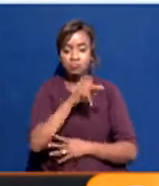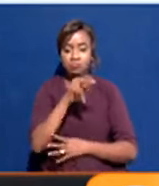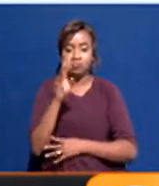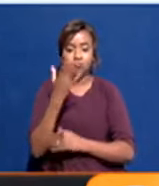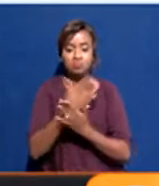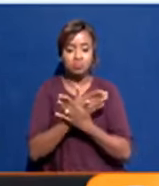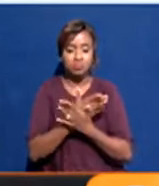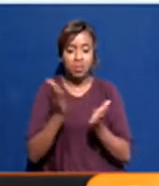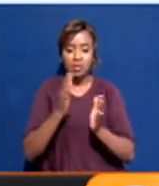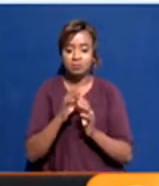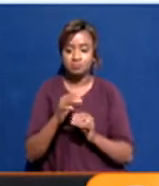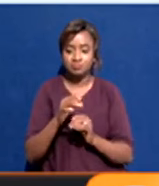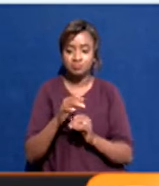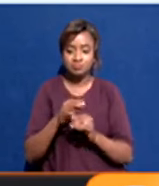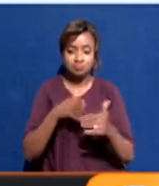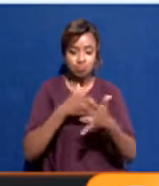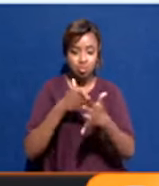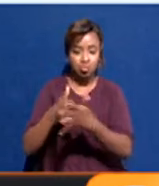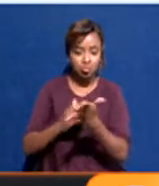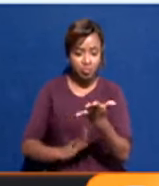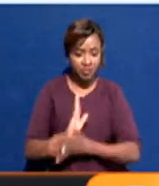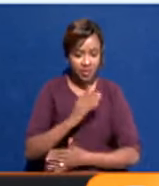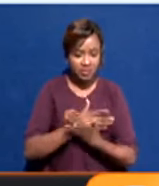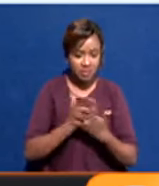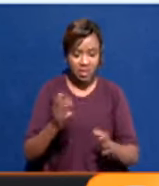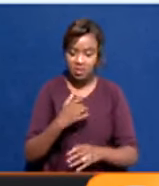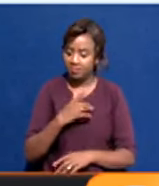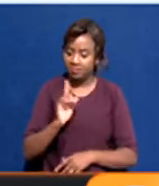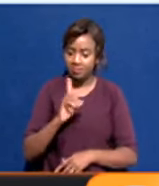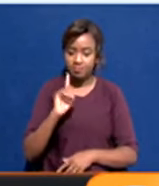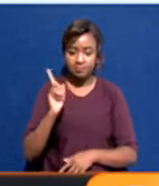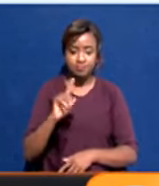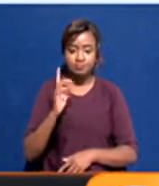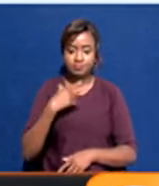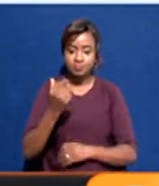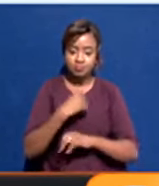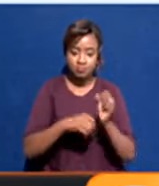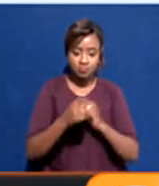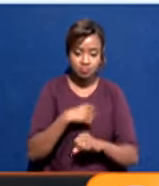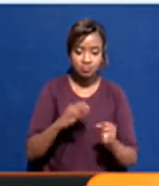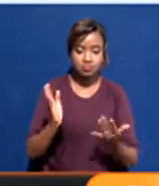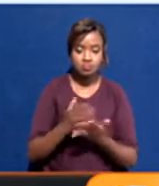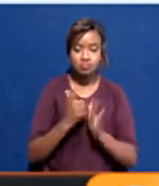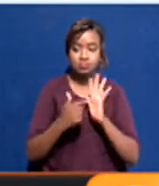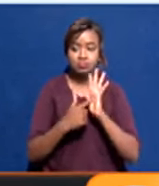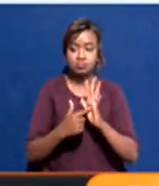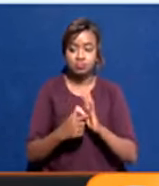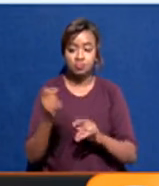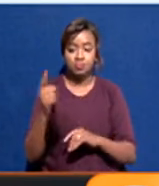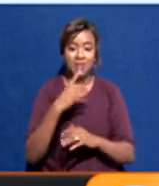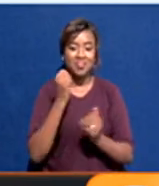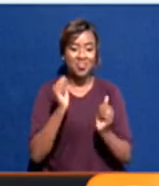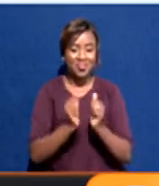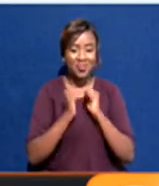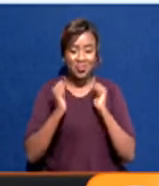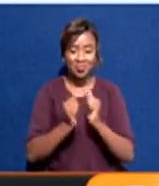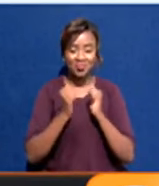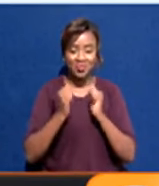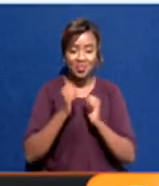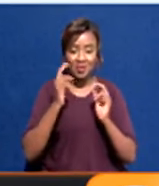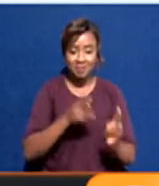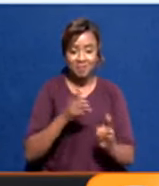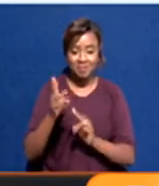any denial of any rights of person with a disability. Okay. And just to let you know that the month of October is normally